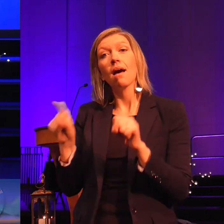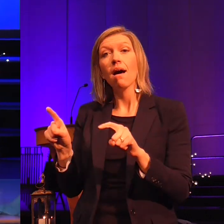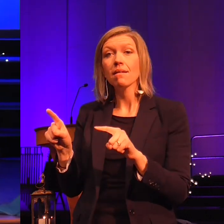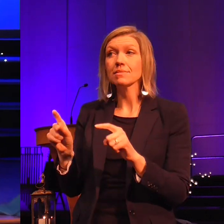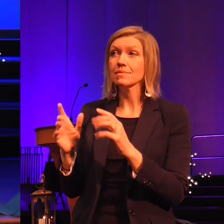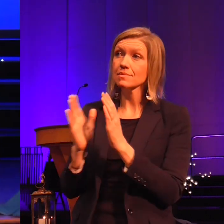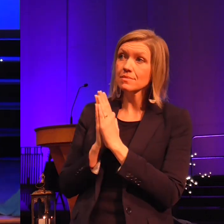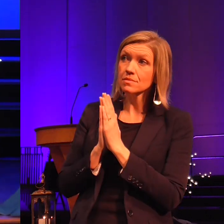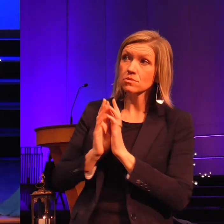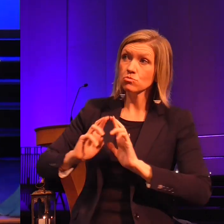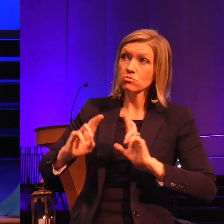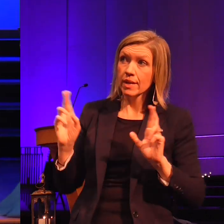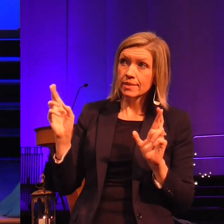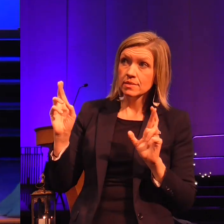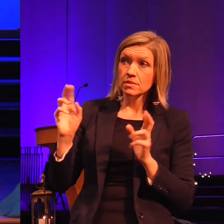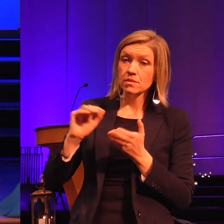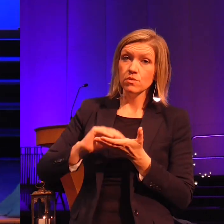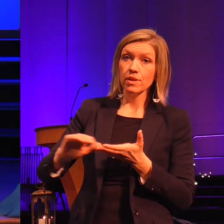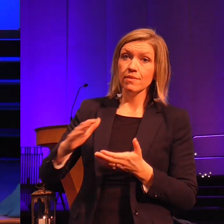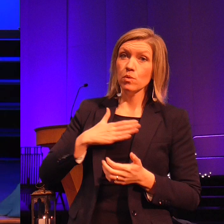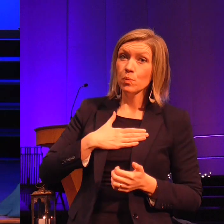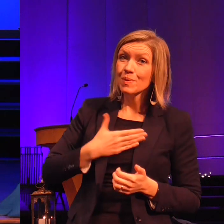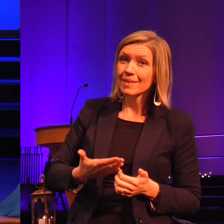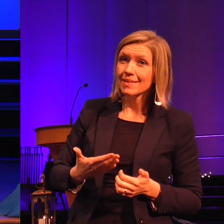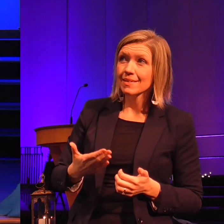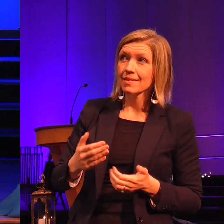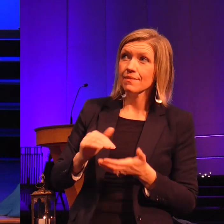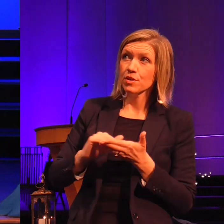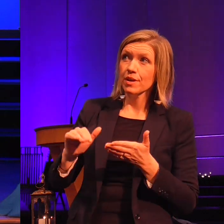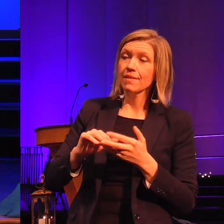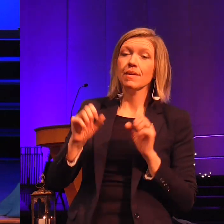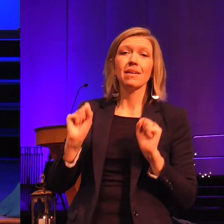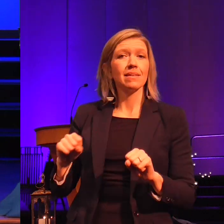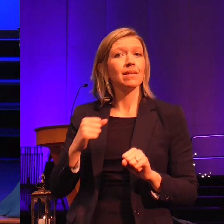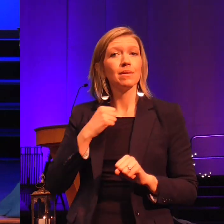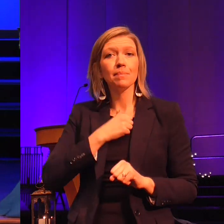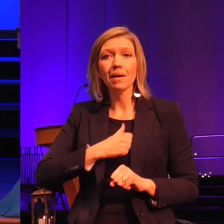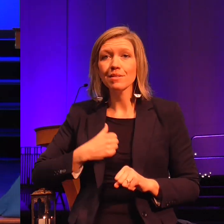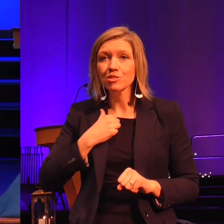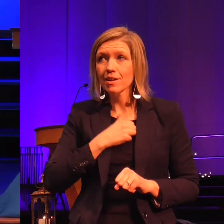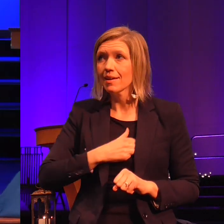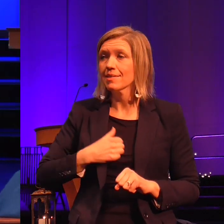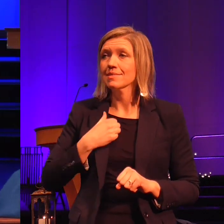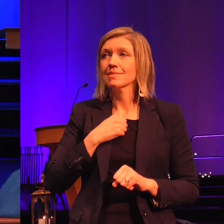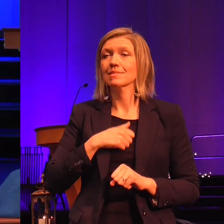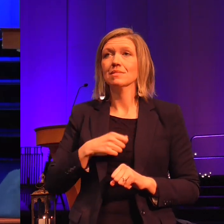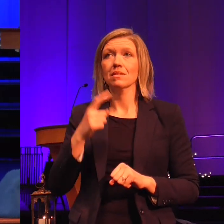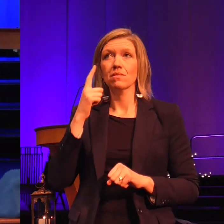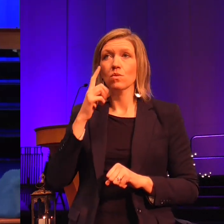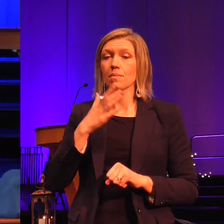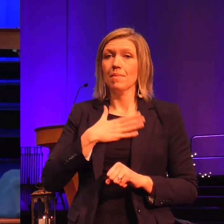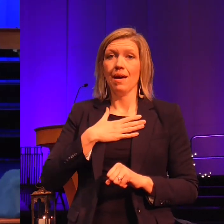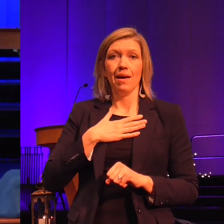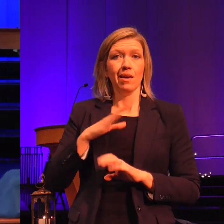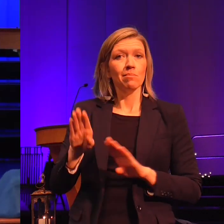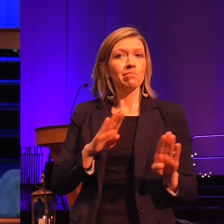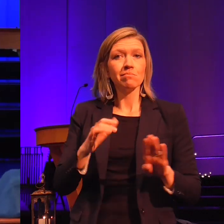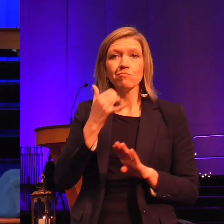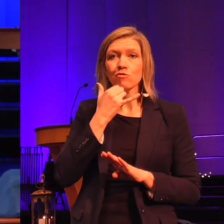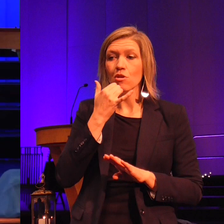are ready to forgive me, if they're willing to forgive me. I can apologize for the wrongs that I have done.